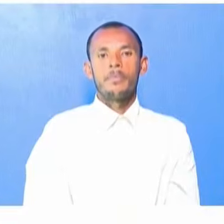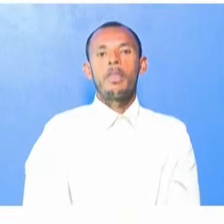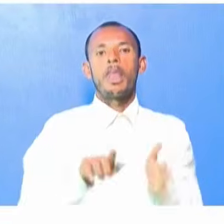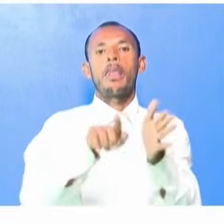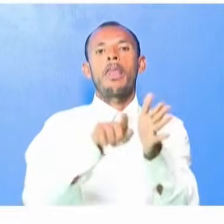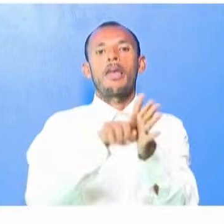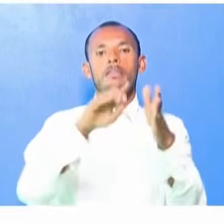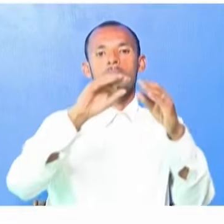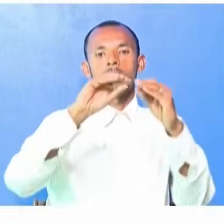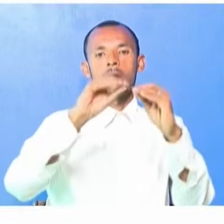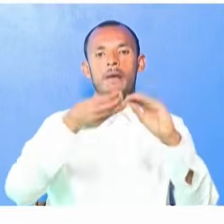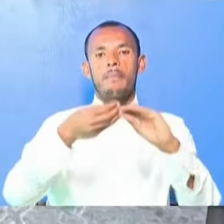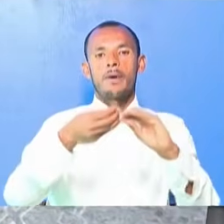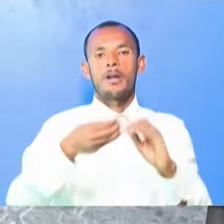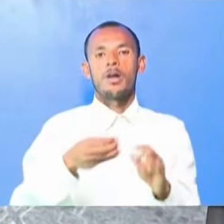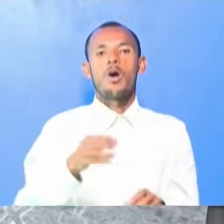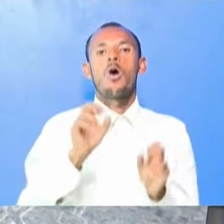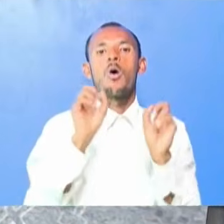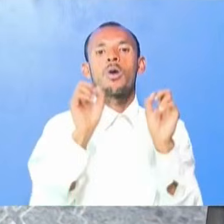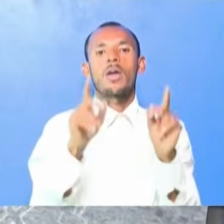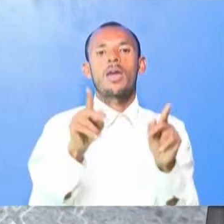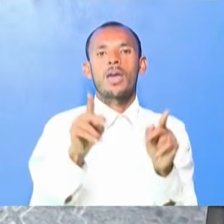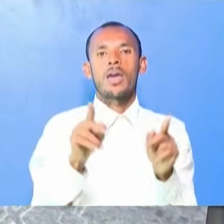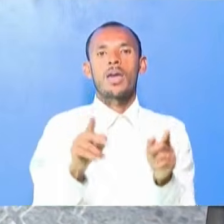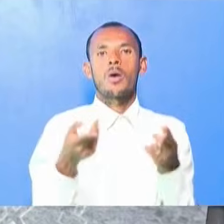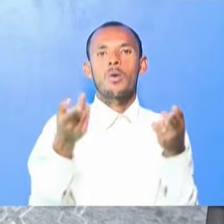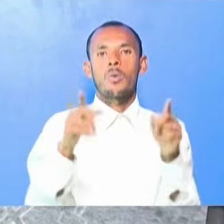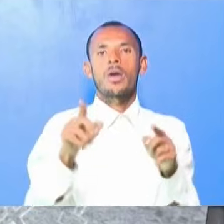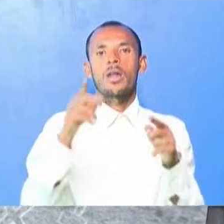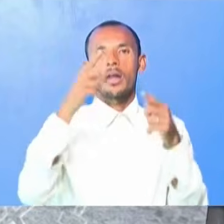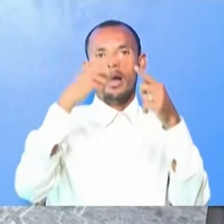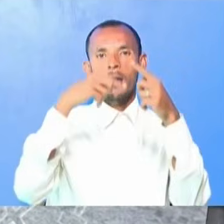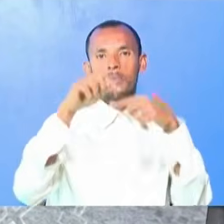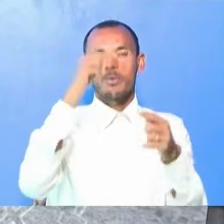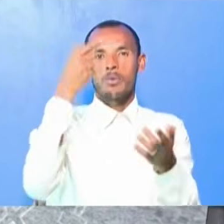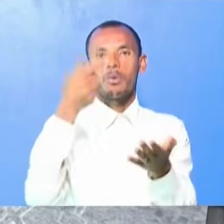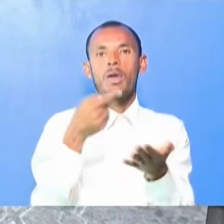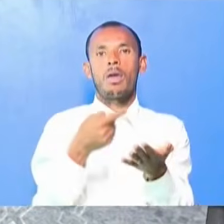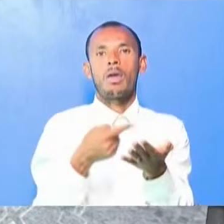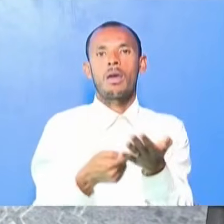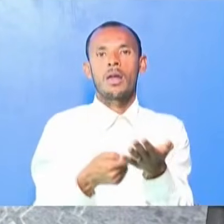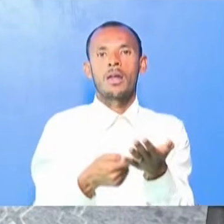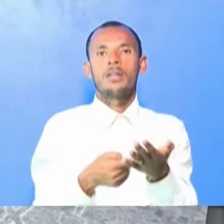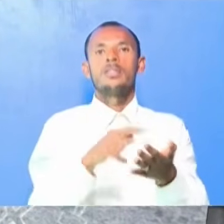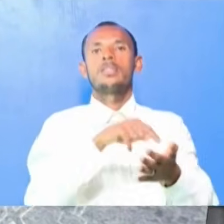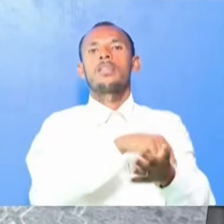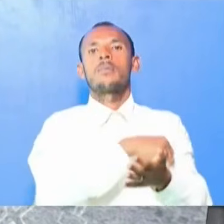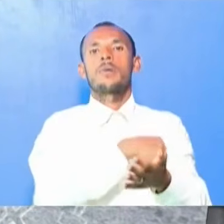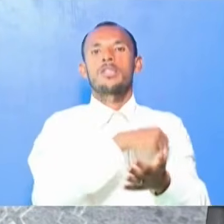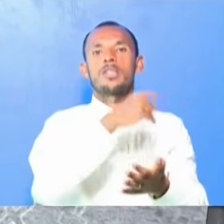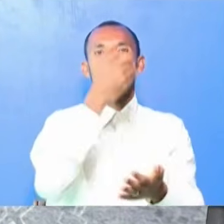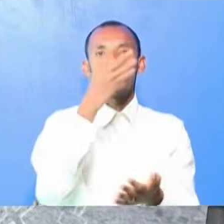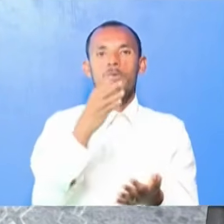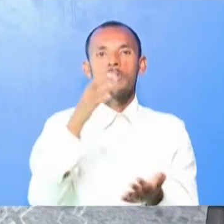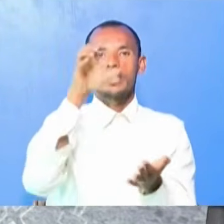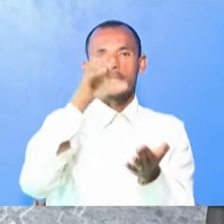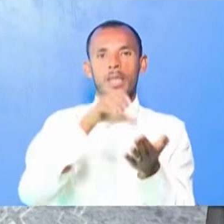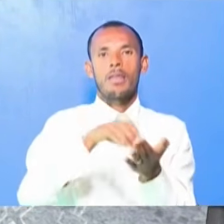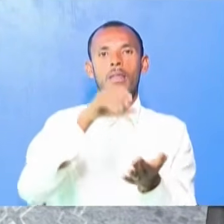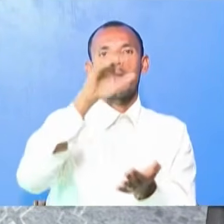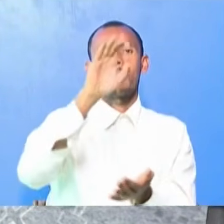Negative number. Okay, when you come to here, the temperature of